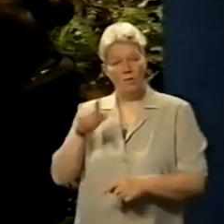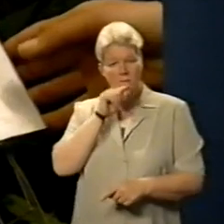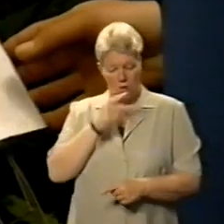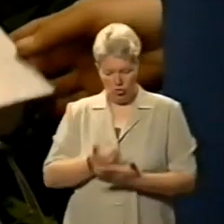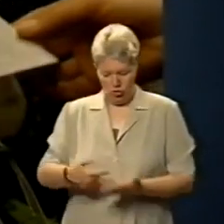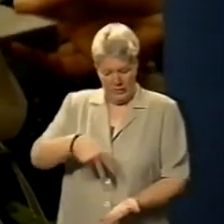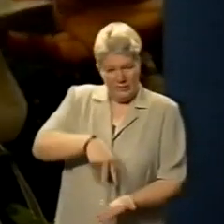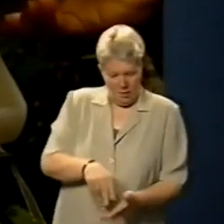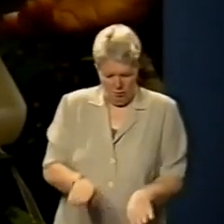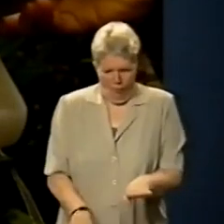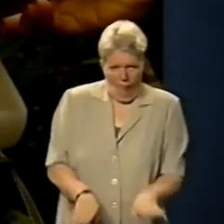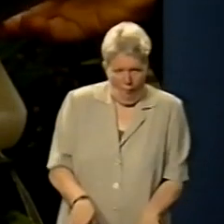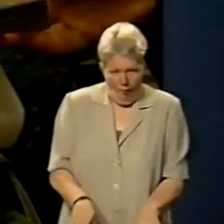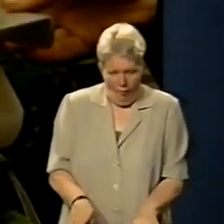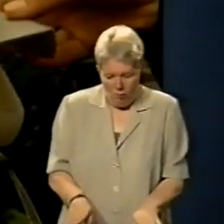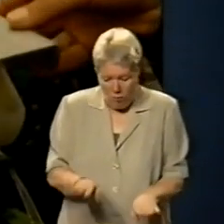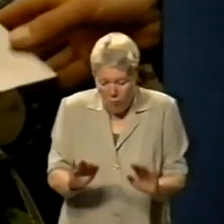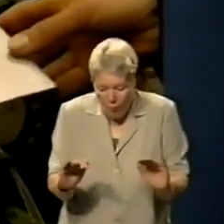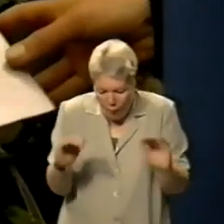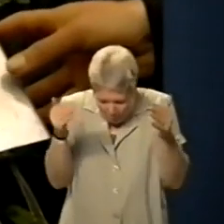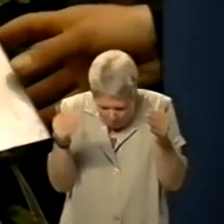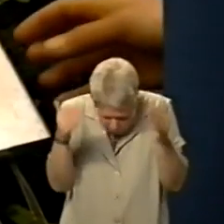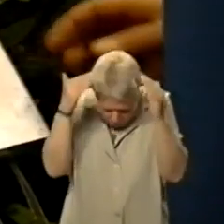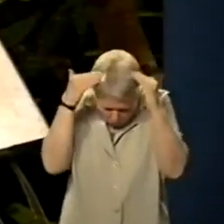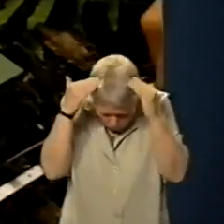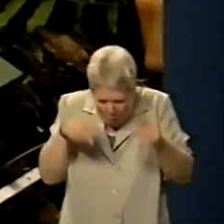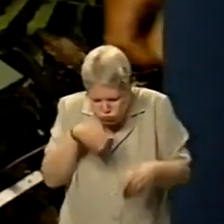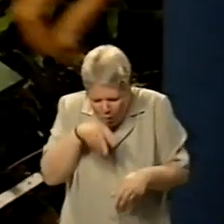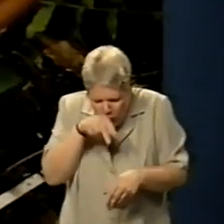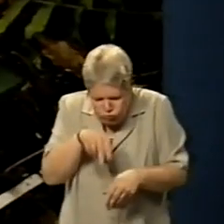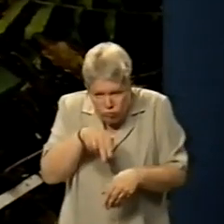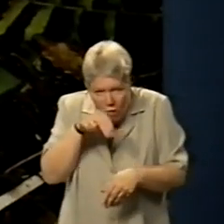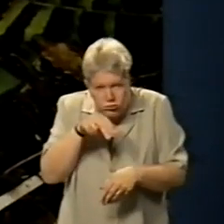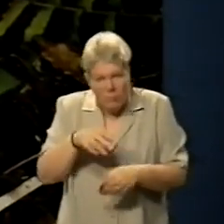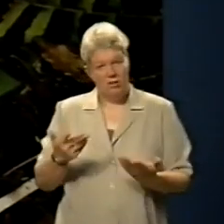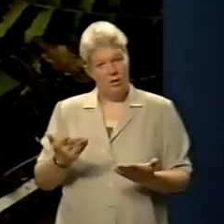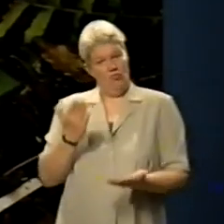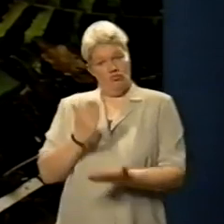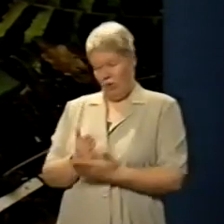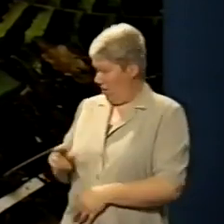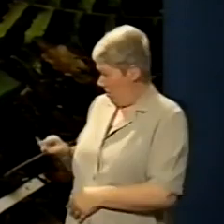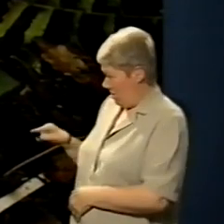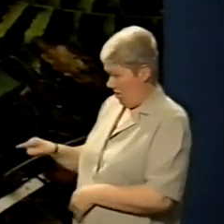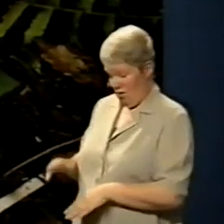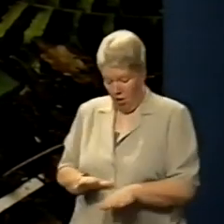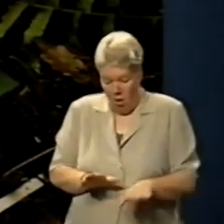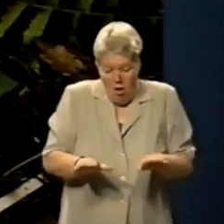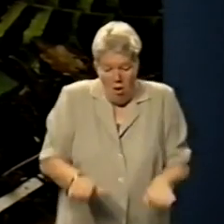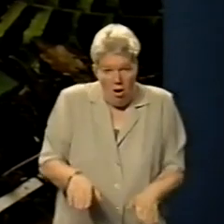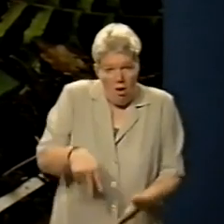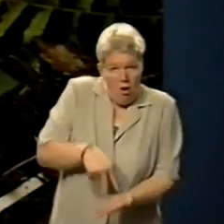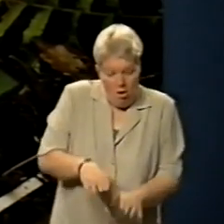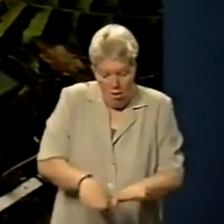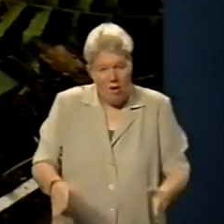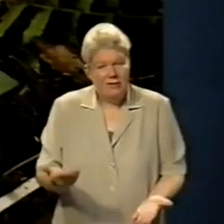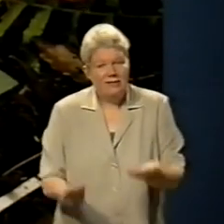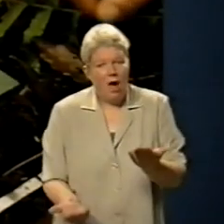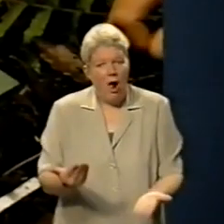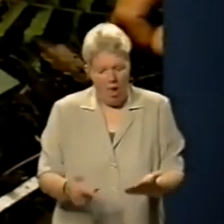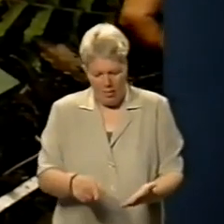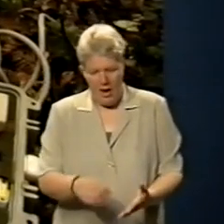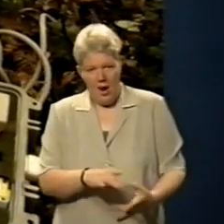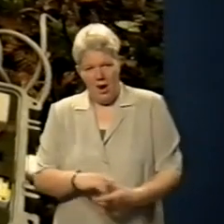and they will feed with this lid resting on the back of their head. The birds have to stand on a set of scales to reach the food. These are connected